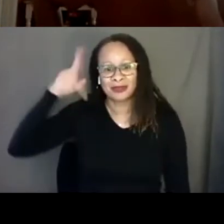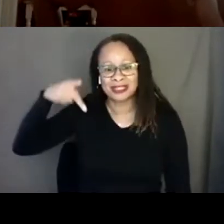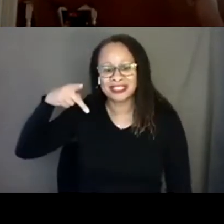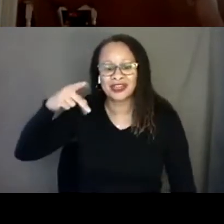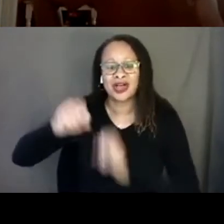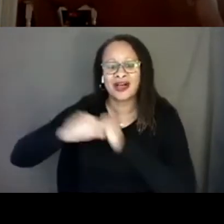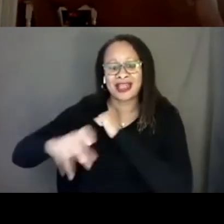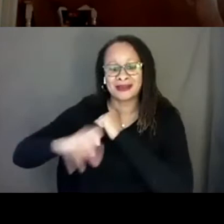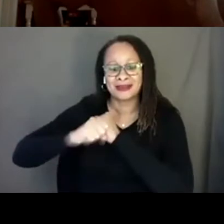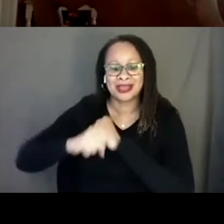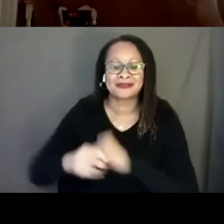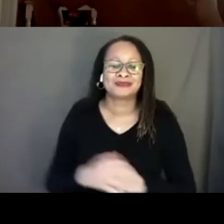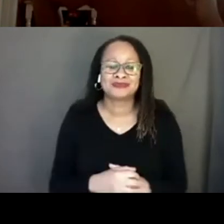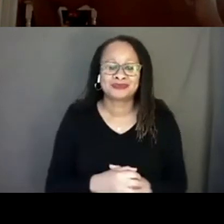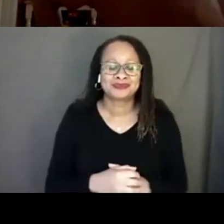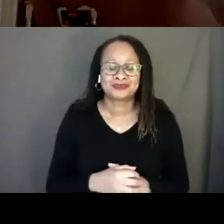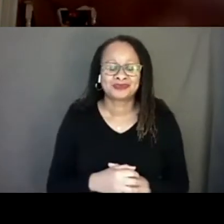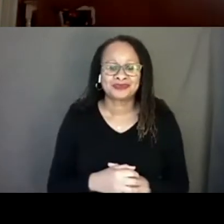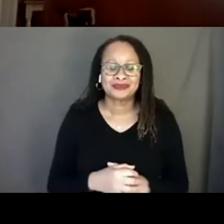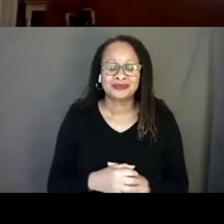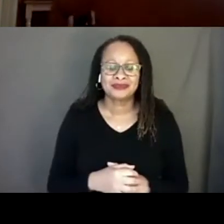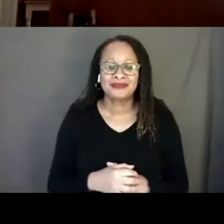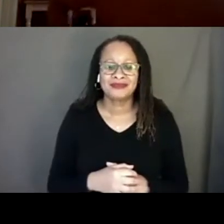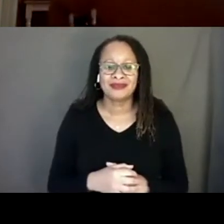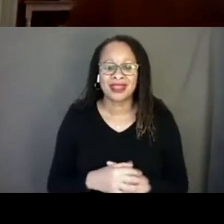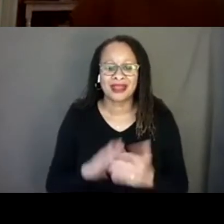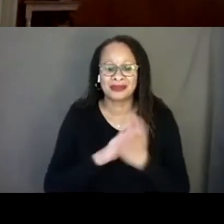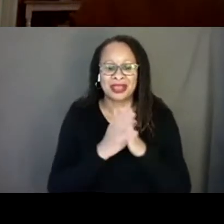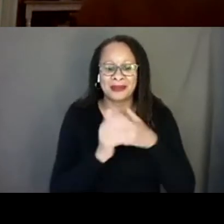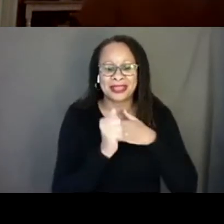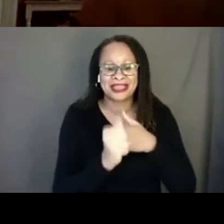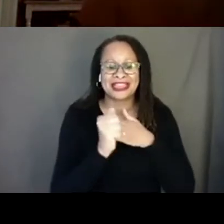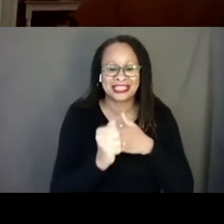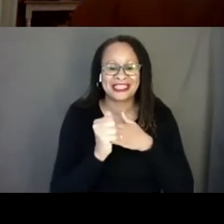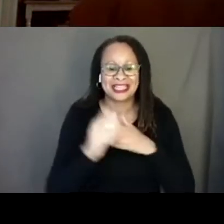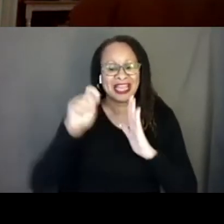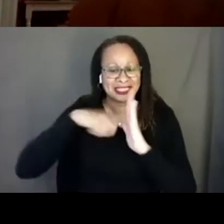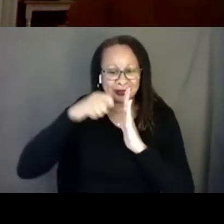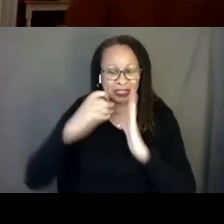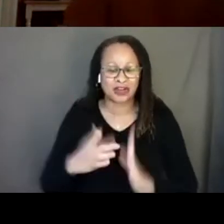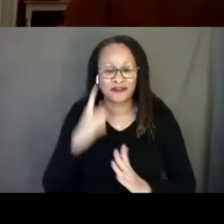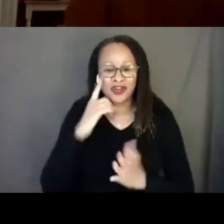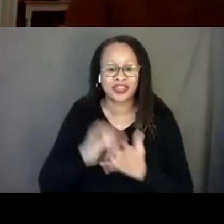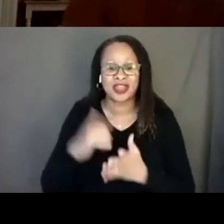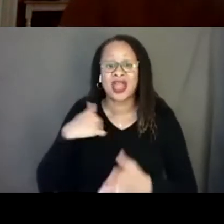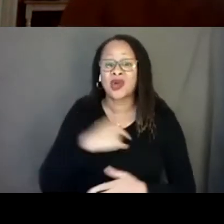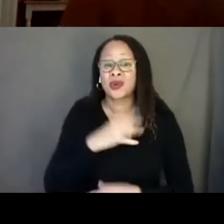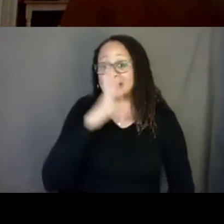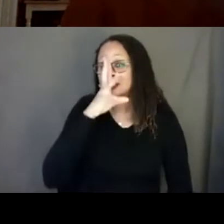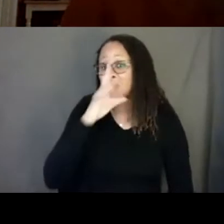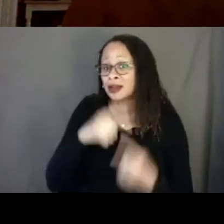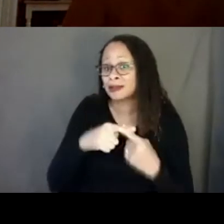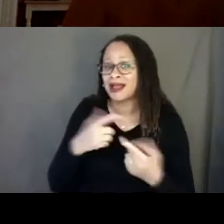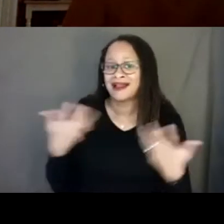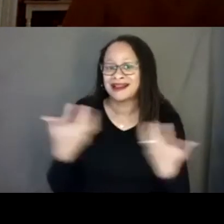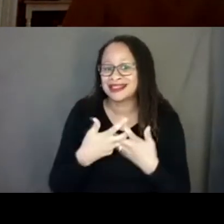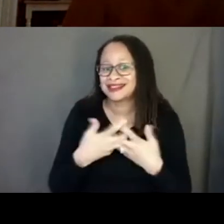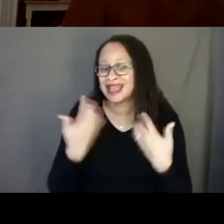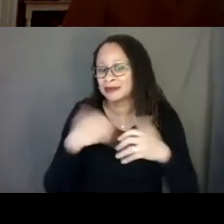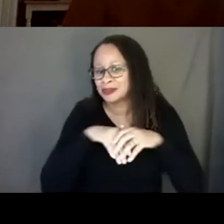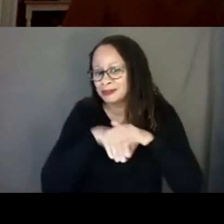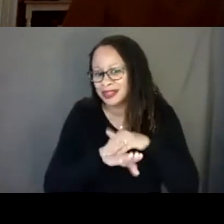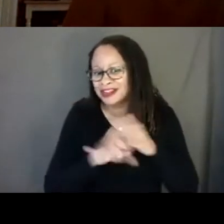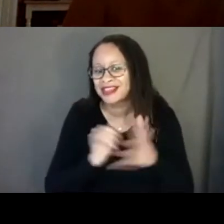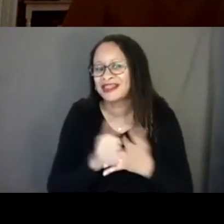campaign, being lead cinematographer for that. And we've been talking about the adaptability that's built